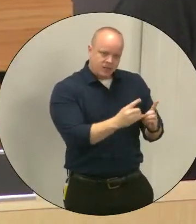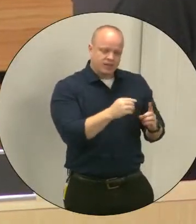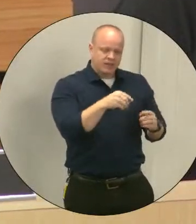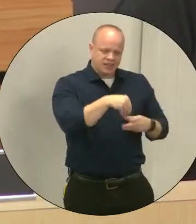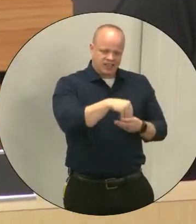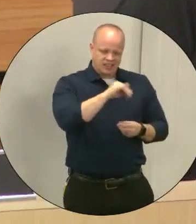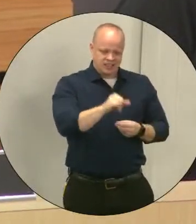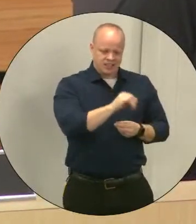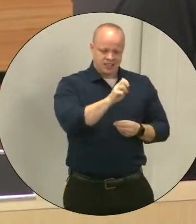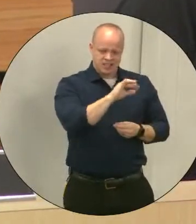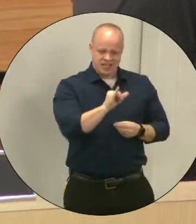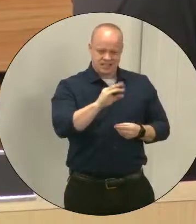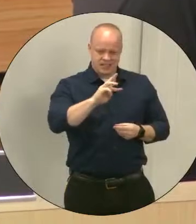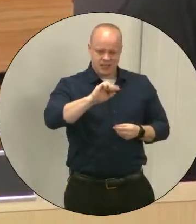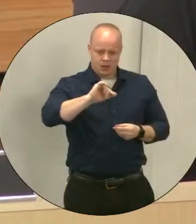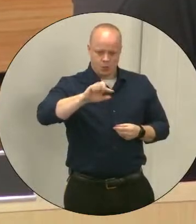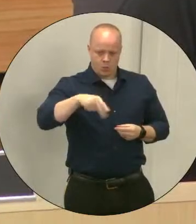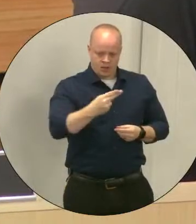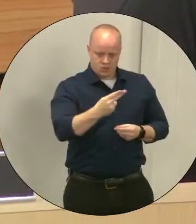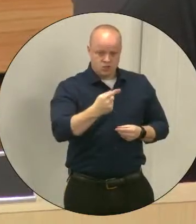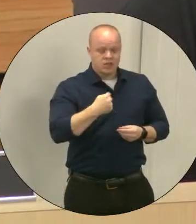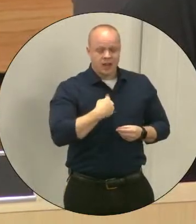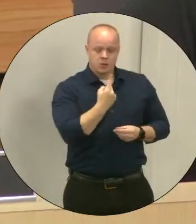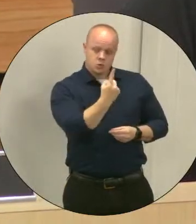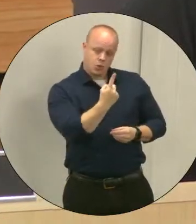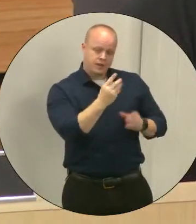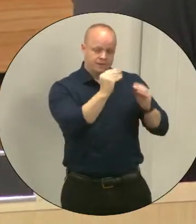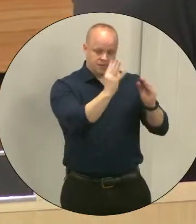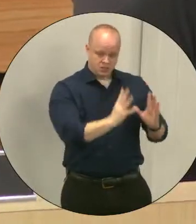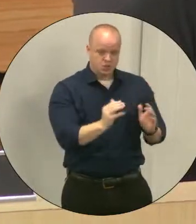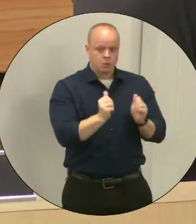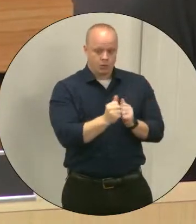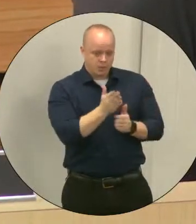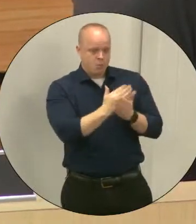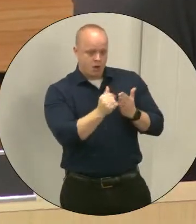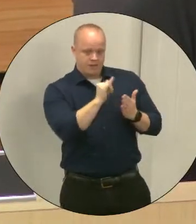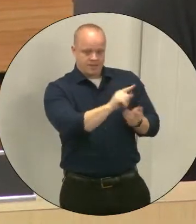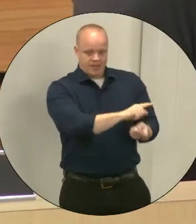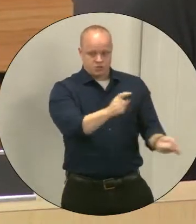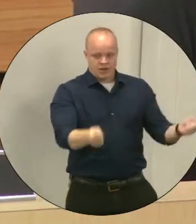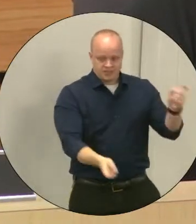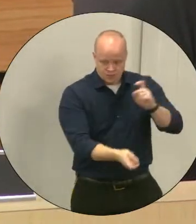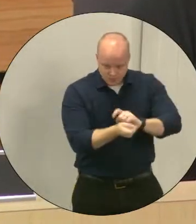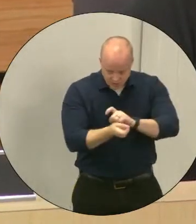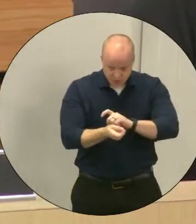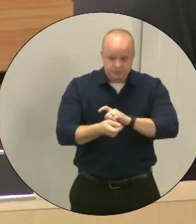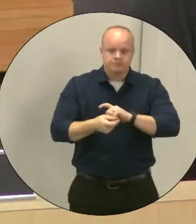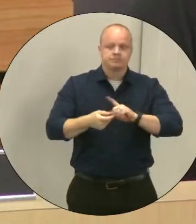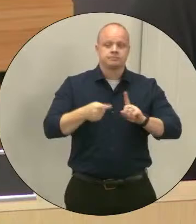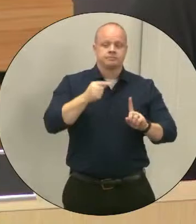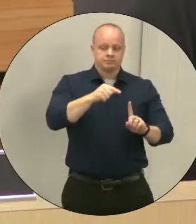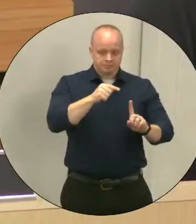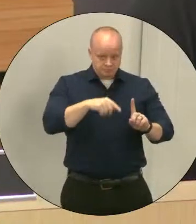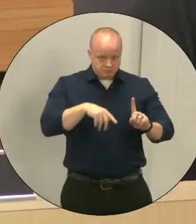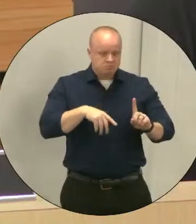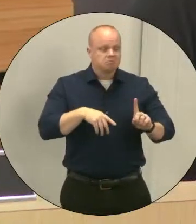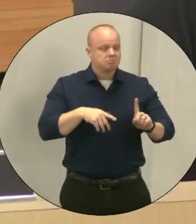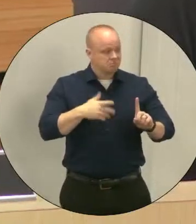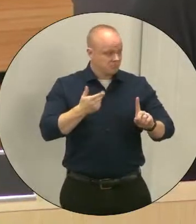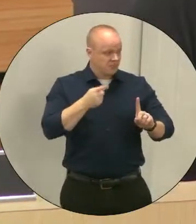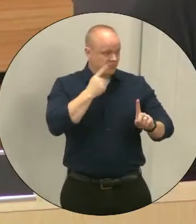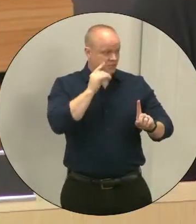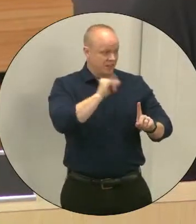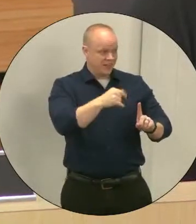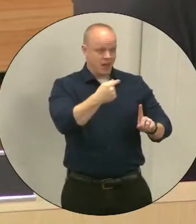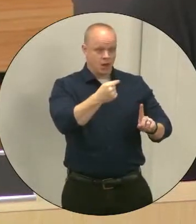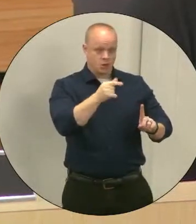Welch, who I was one of those teachers that was part of the transformation from Interact to Google.